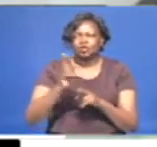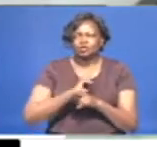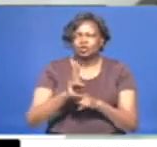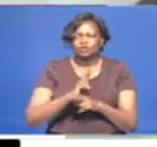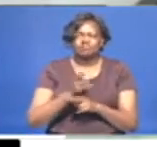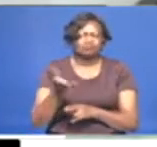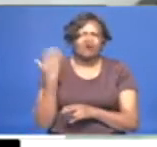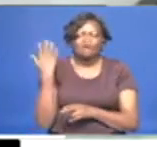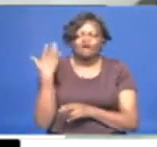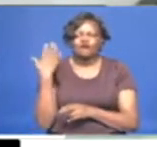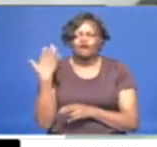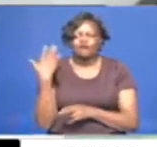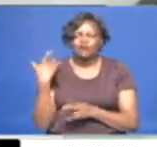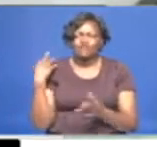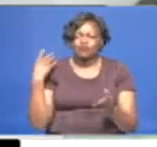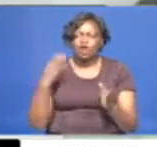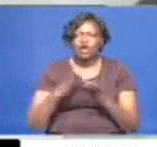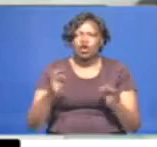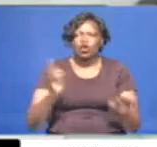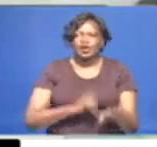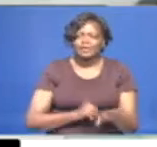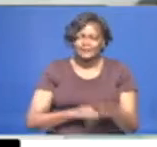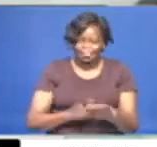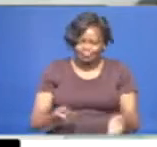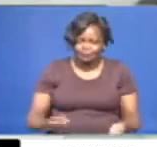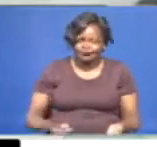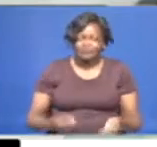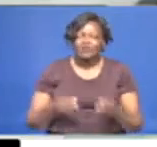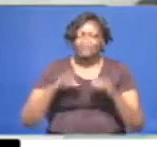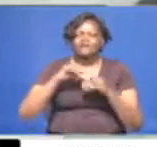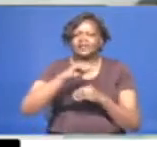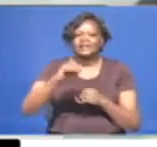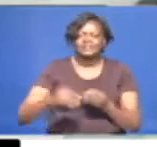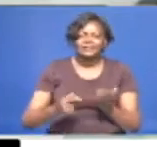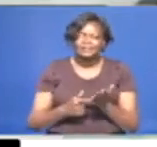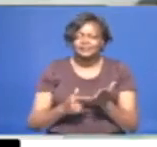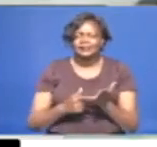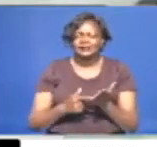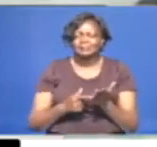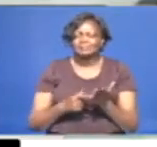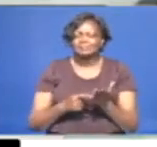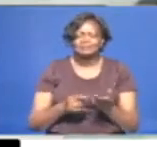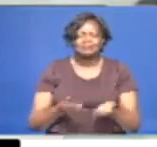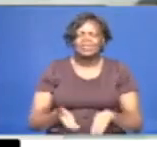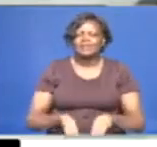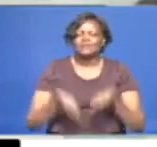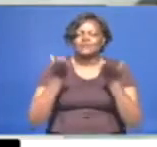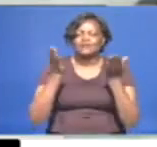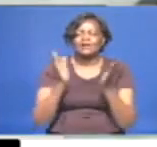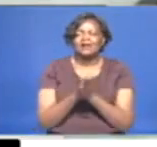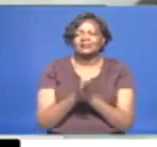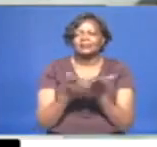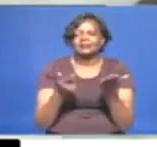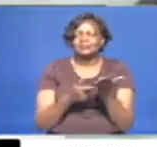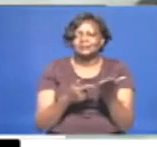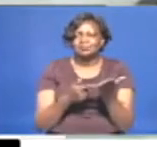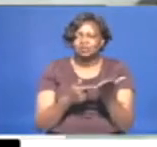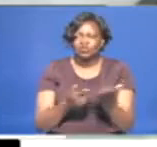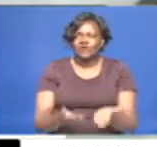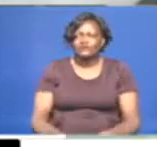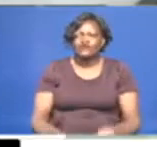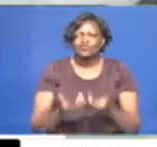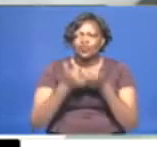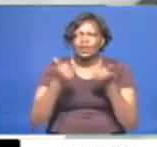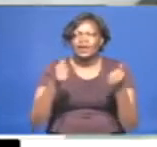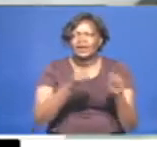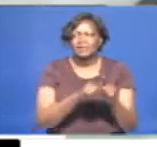farmers. Over time, fertilizer technology has become more refined, with fertilizer technology developing significantly as the